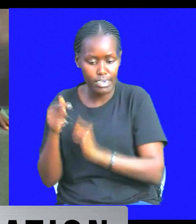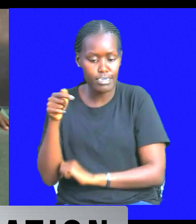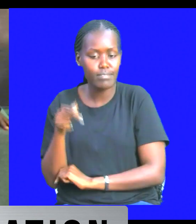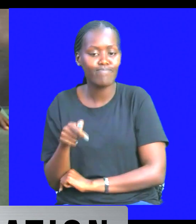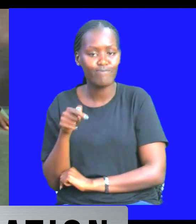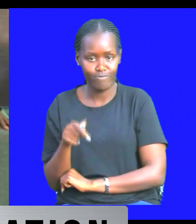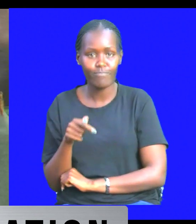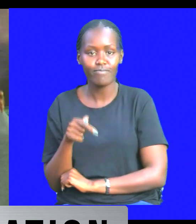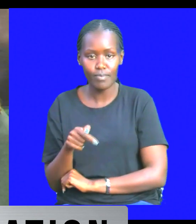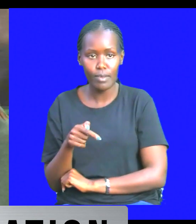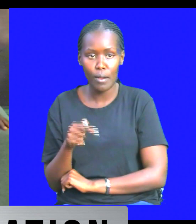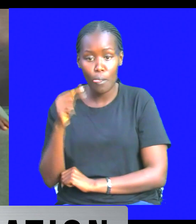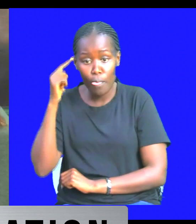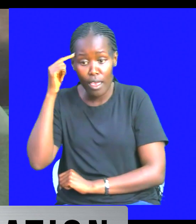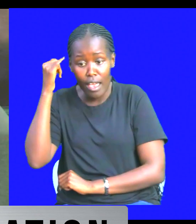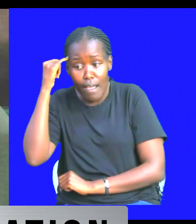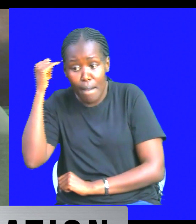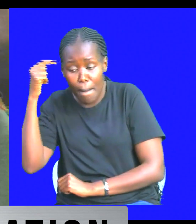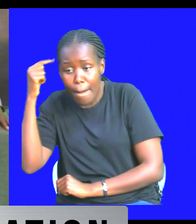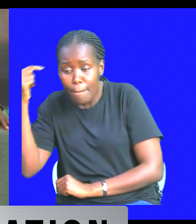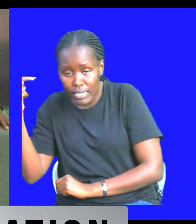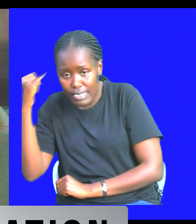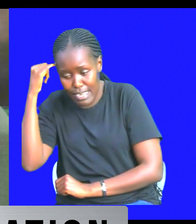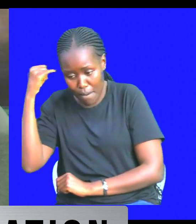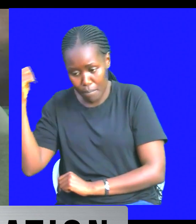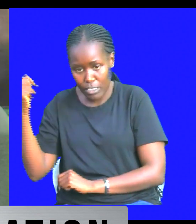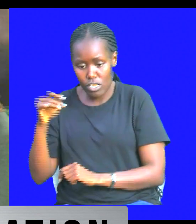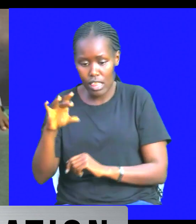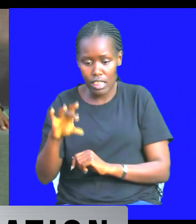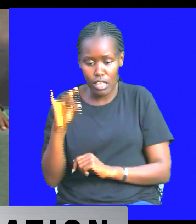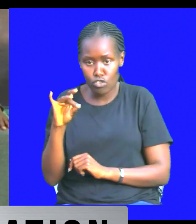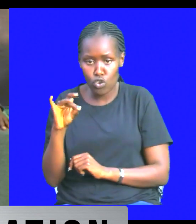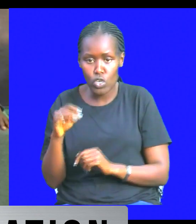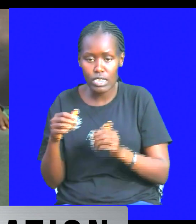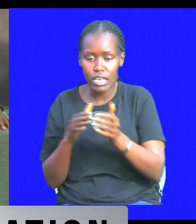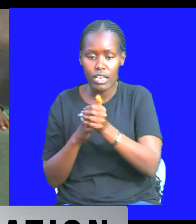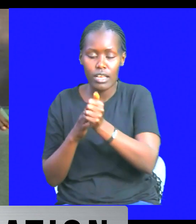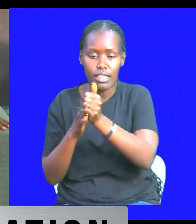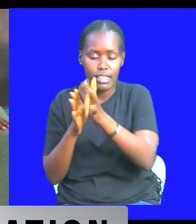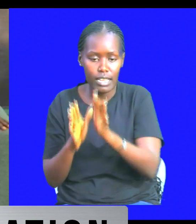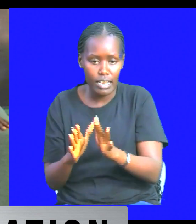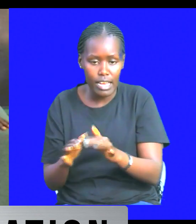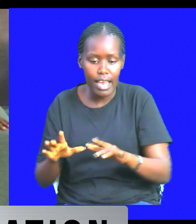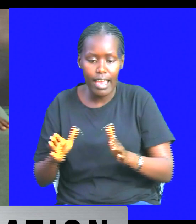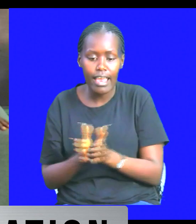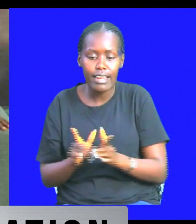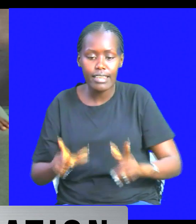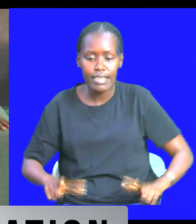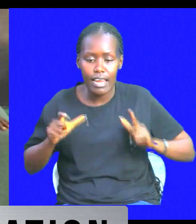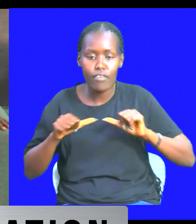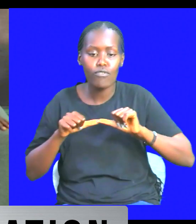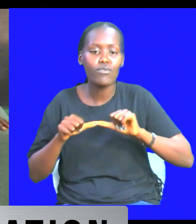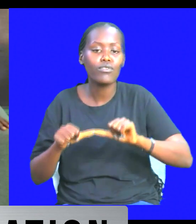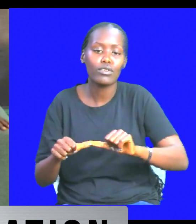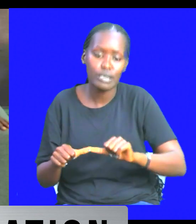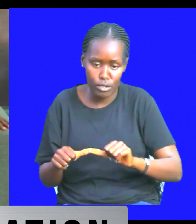was so slim. And you can imagine they still elected the leader, and the other person agreed, and life continued. So we really need to get to a